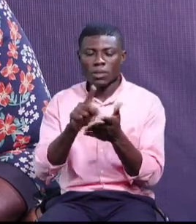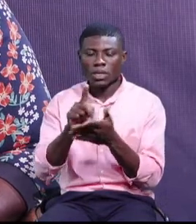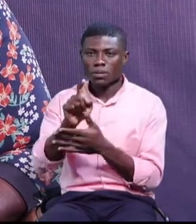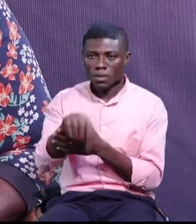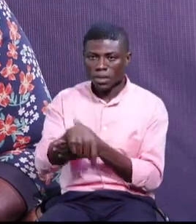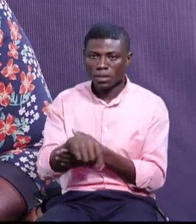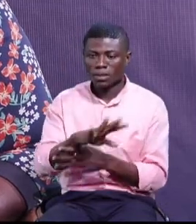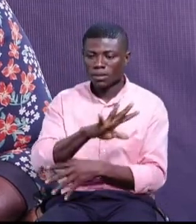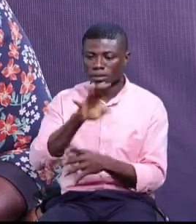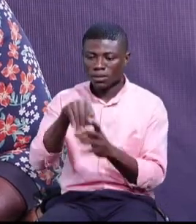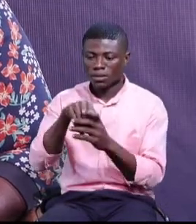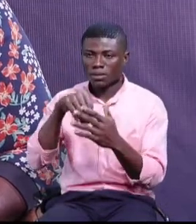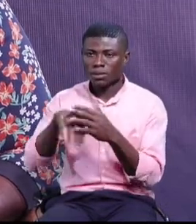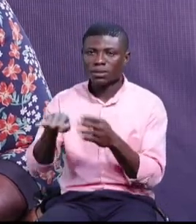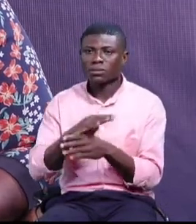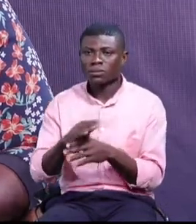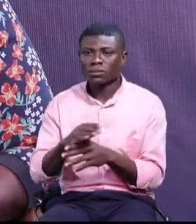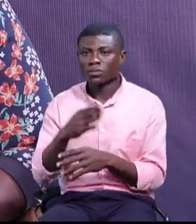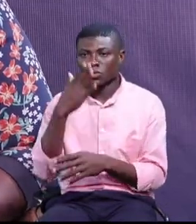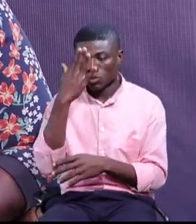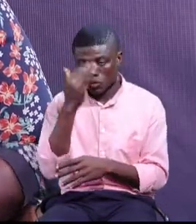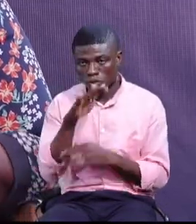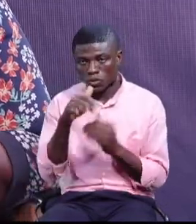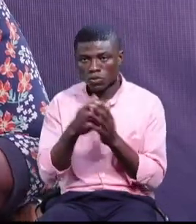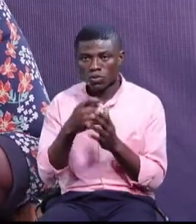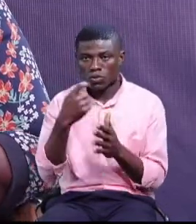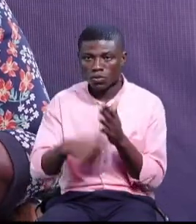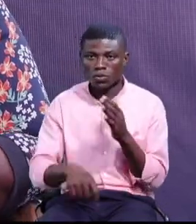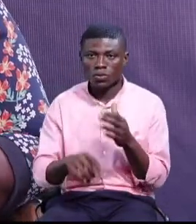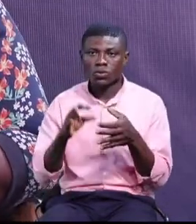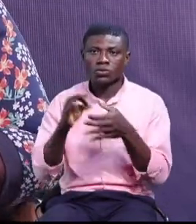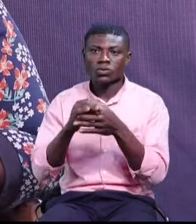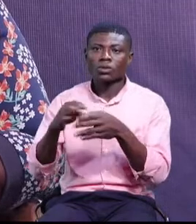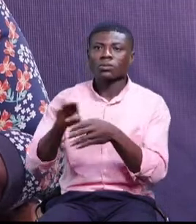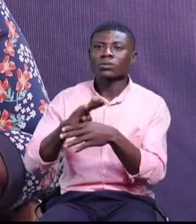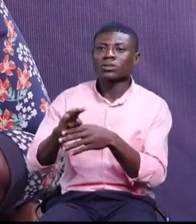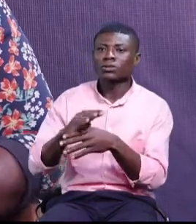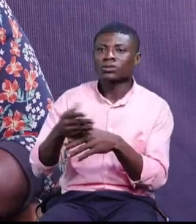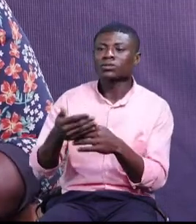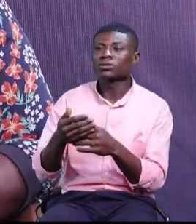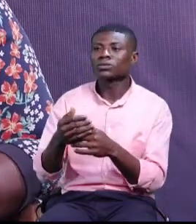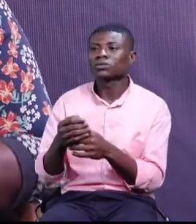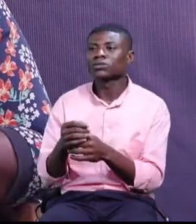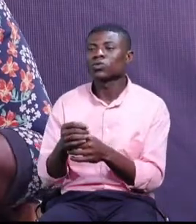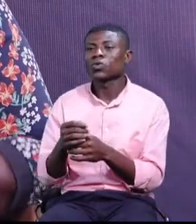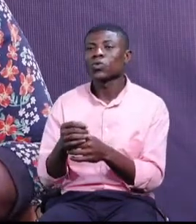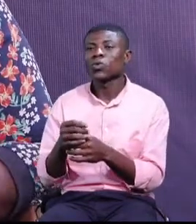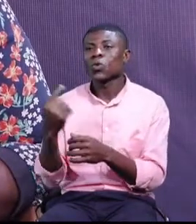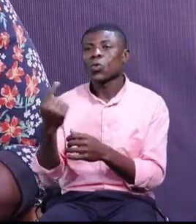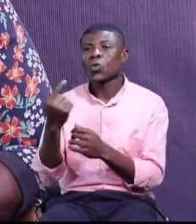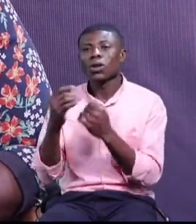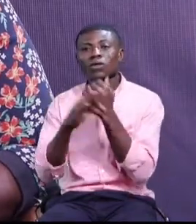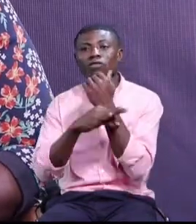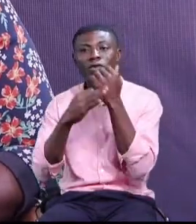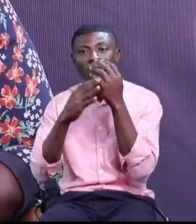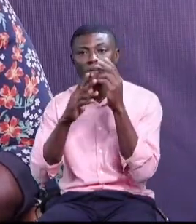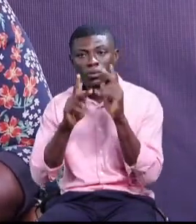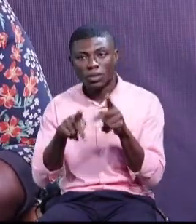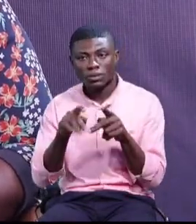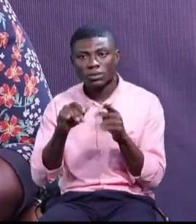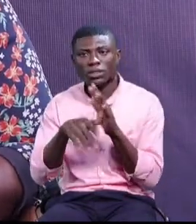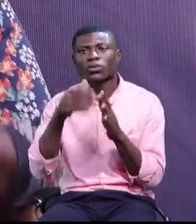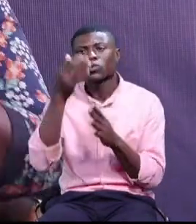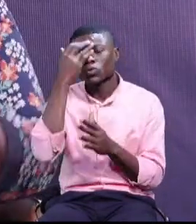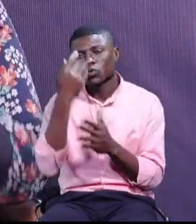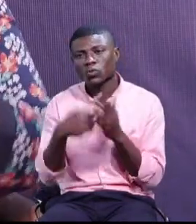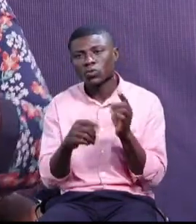is involved in the business. Because of course, if it's a joint venture of wholly foreign, then you know exactly what you are doing.